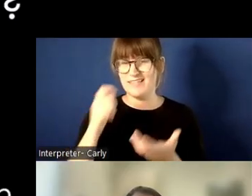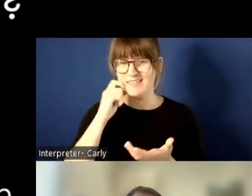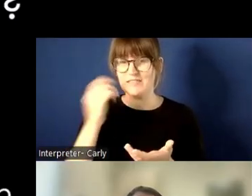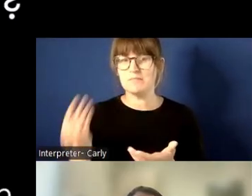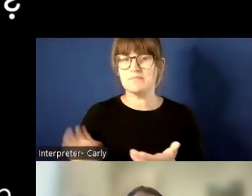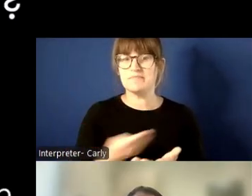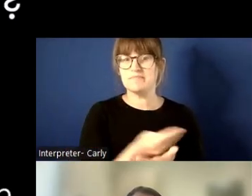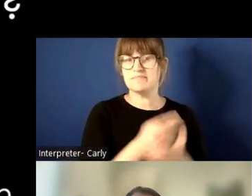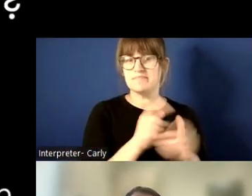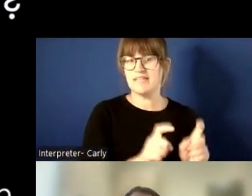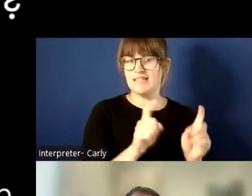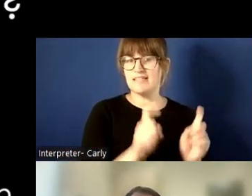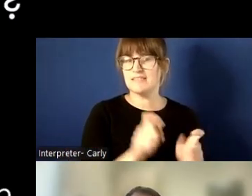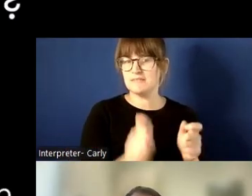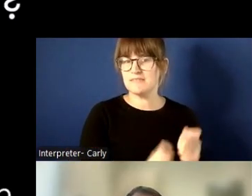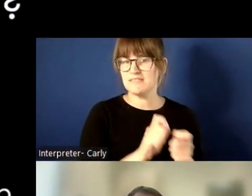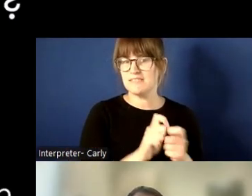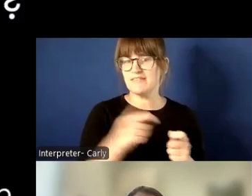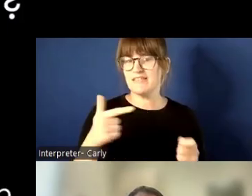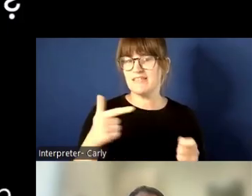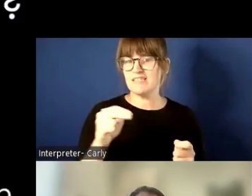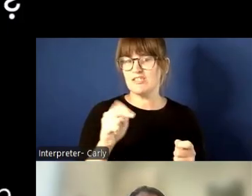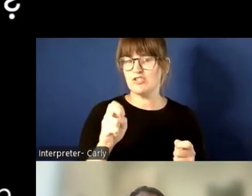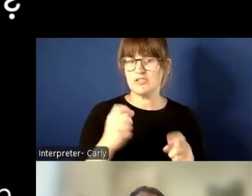testing, where we look at specific gene mutations.